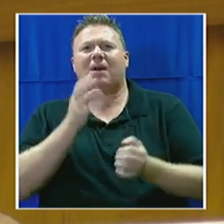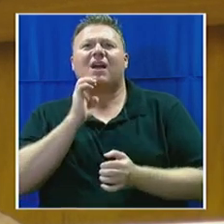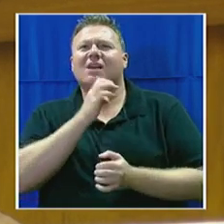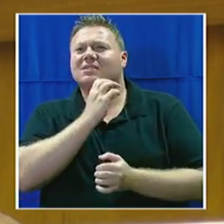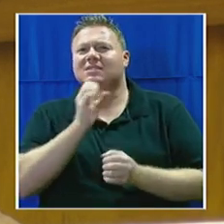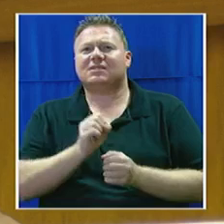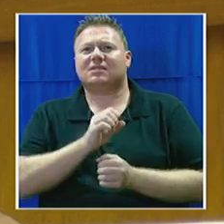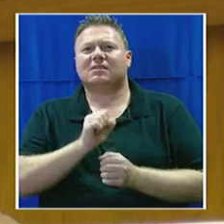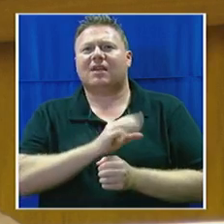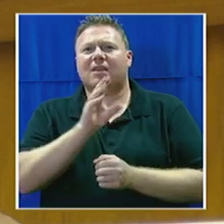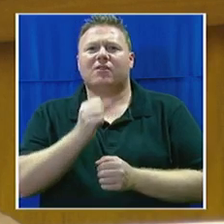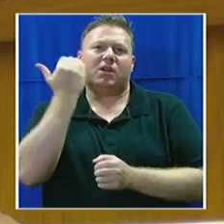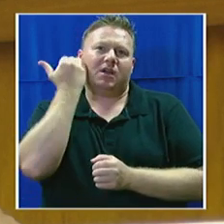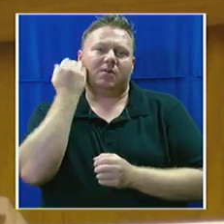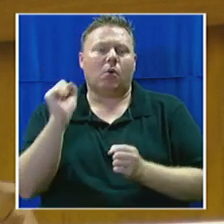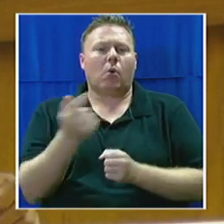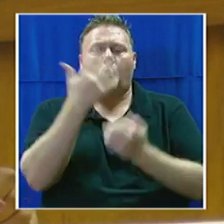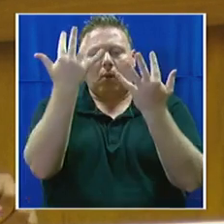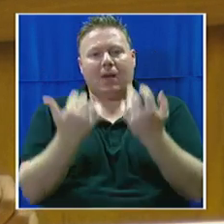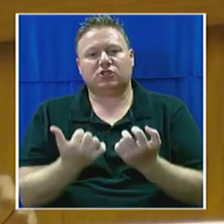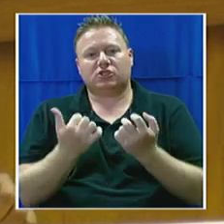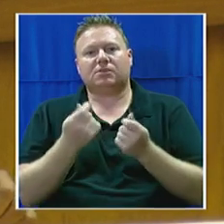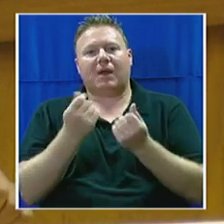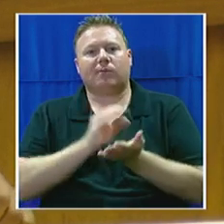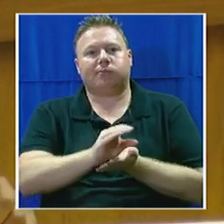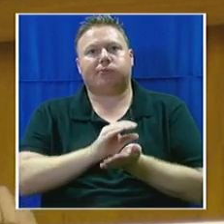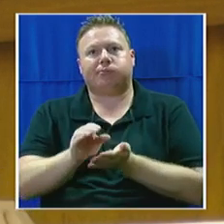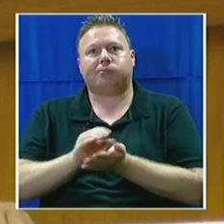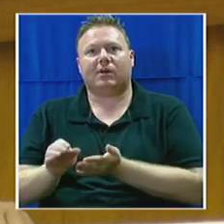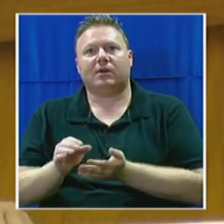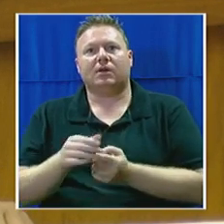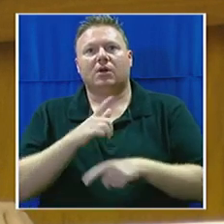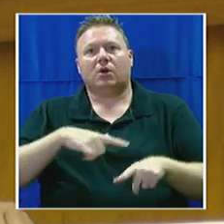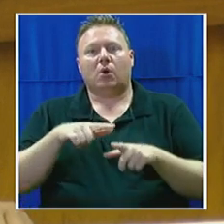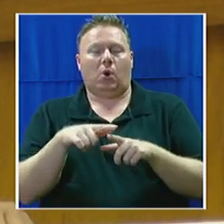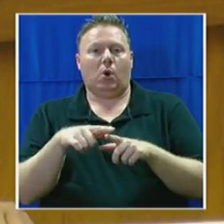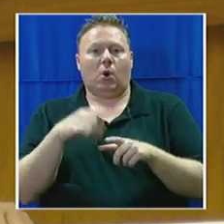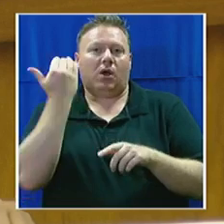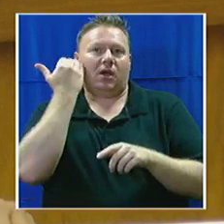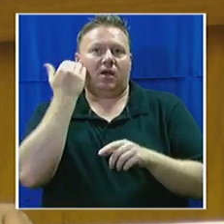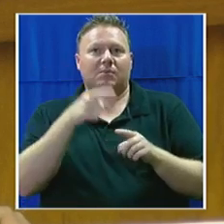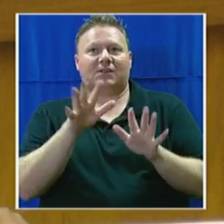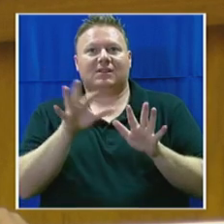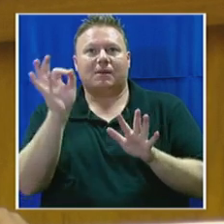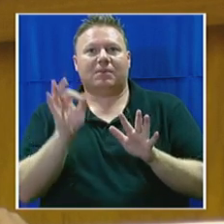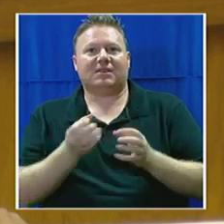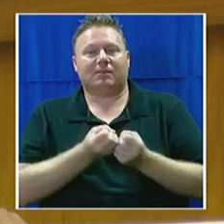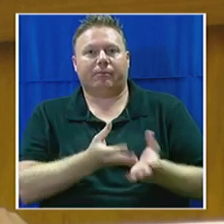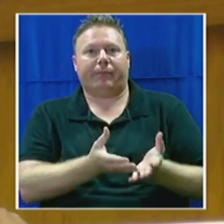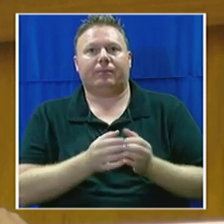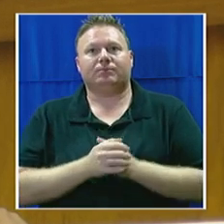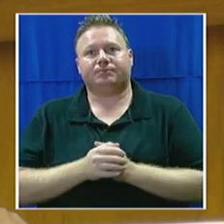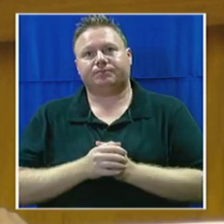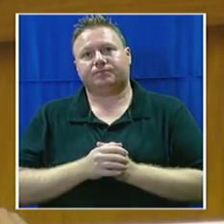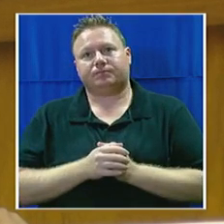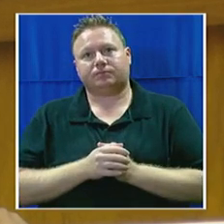state. In all budgets and divisions of revenue, the local state is recipient of less than 10% of the entire budget.